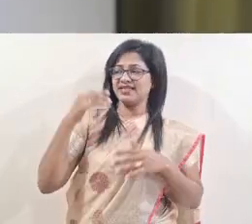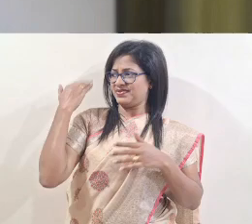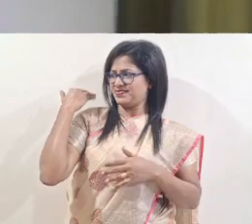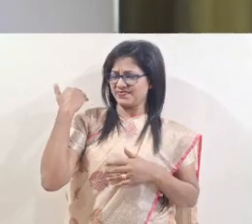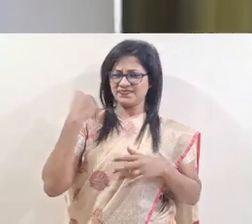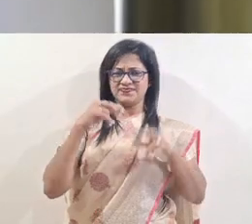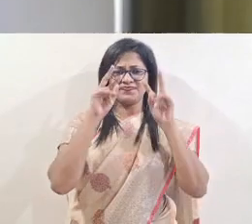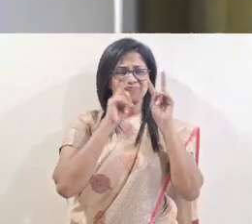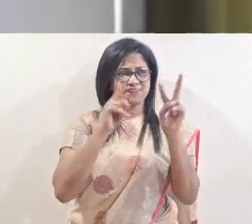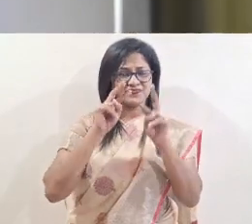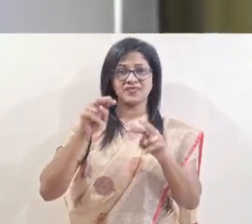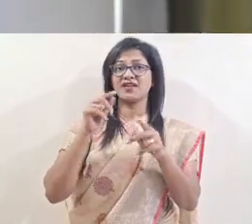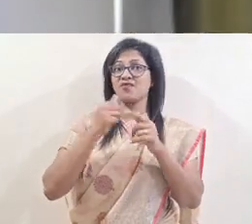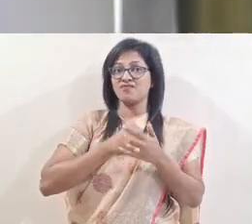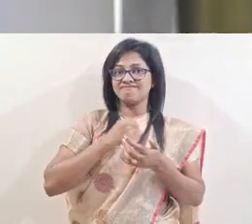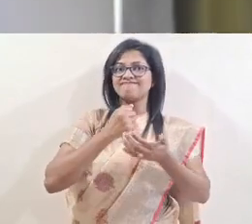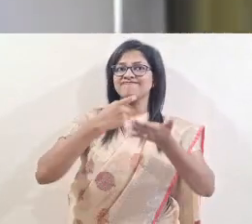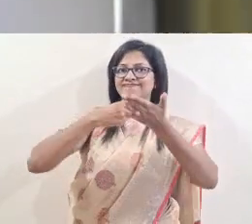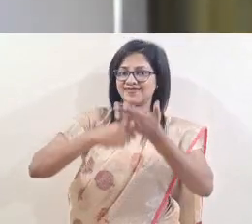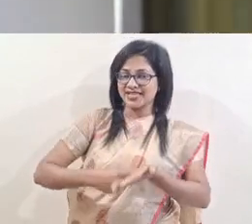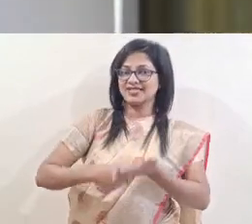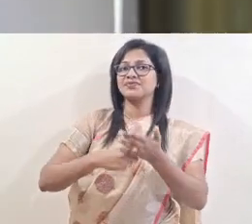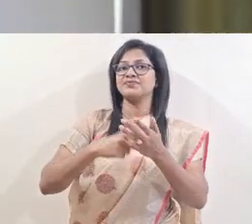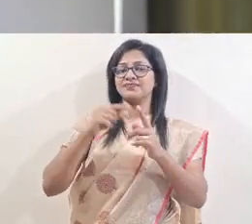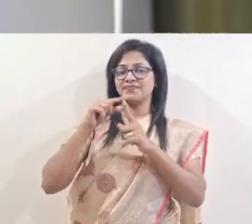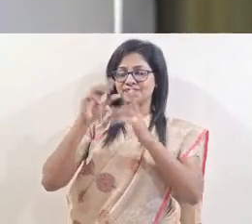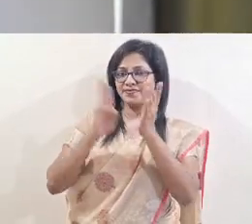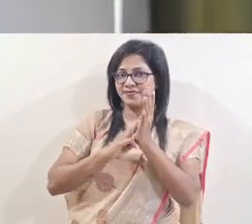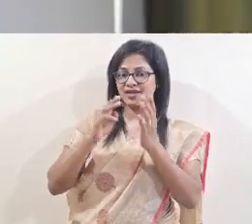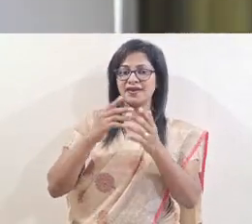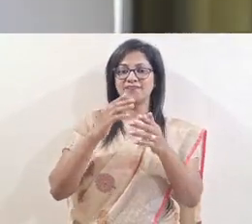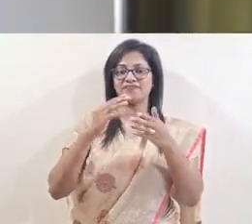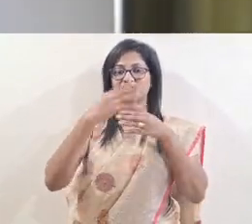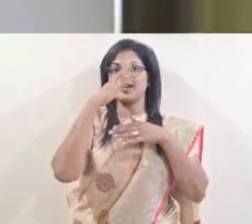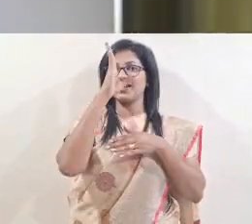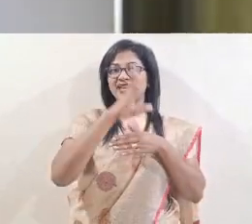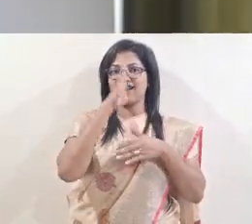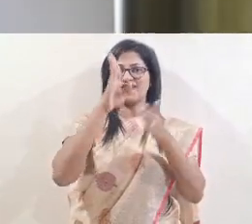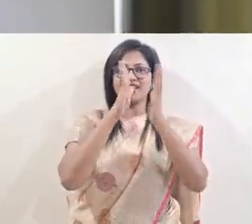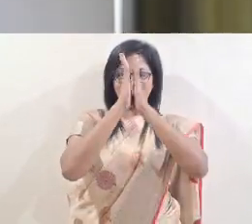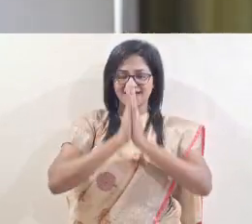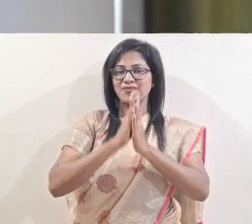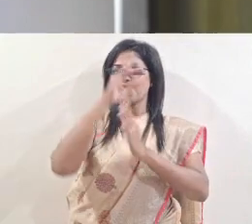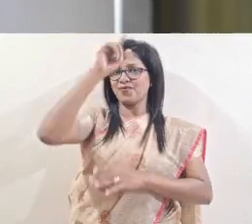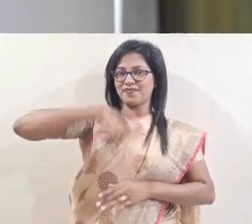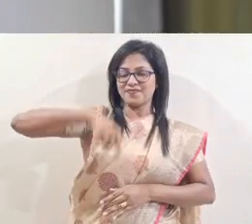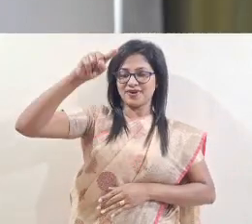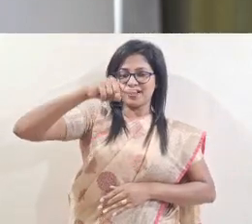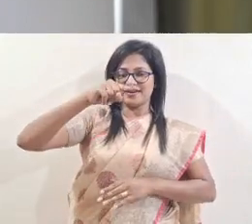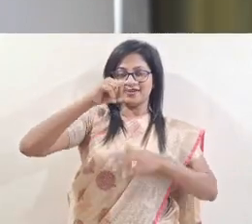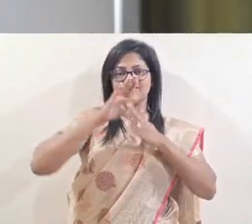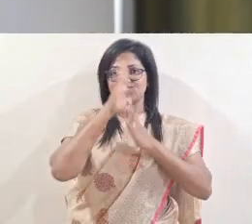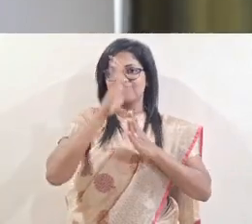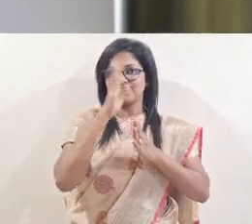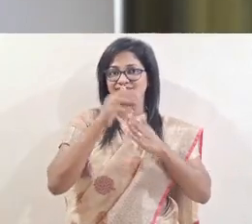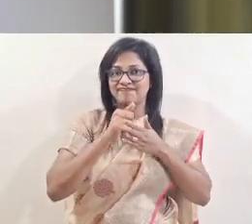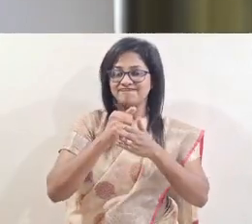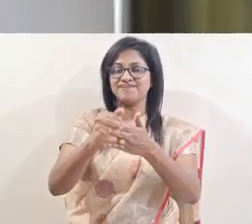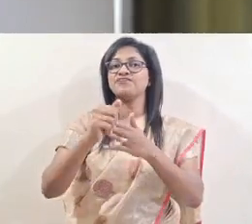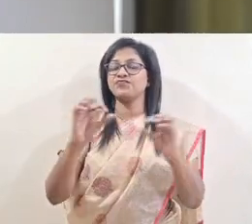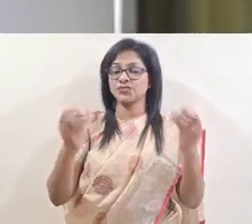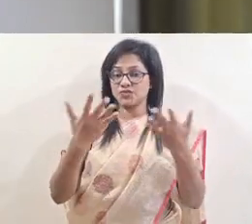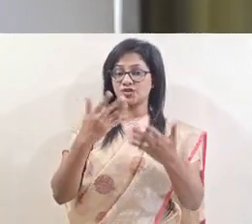Honorable Prime Minister unveiling the Namo Bharat train and then inaugurating the priority section of the